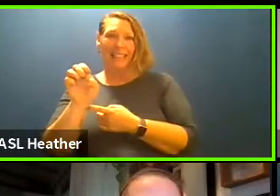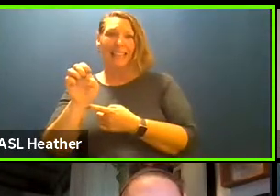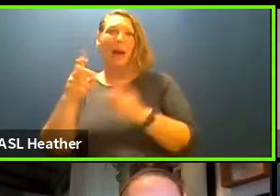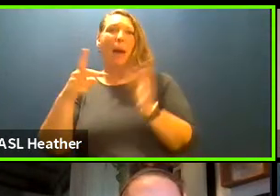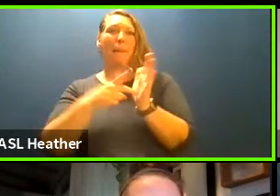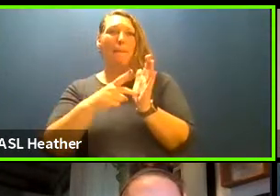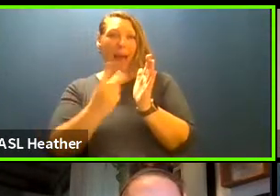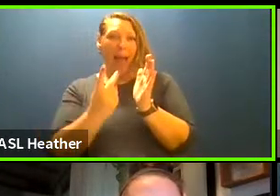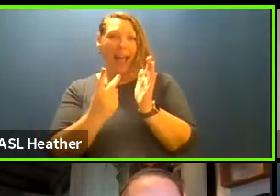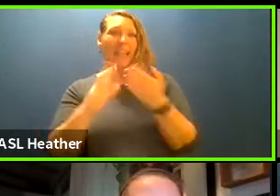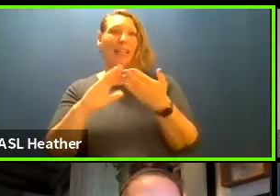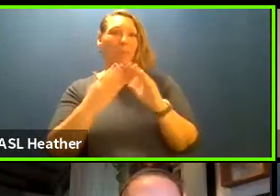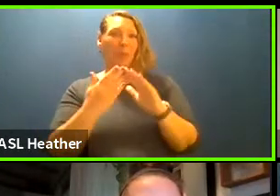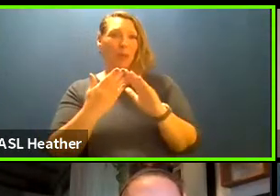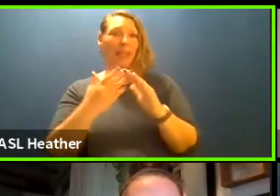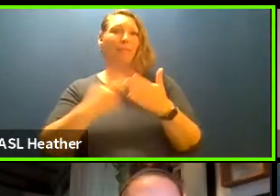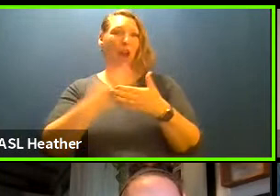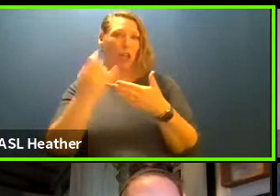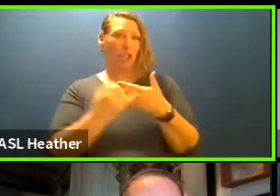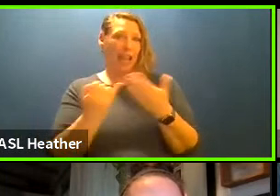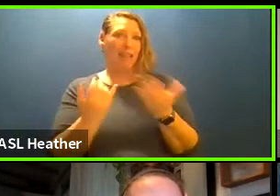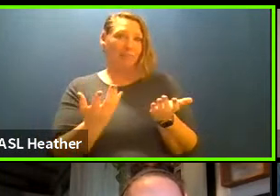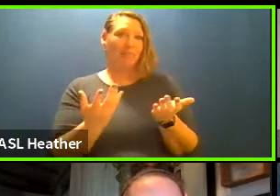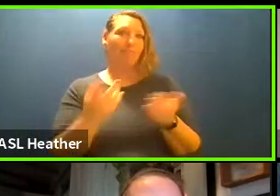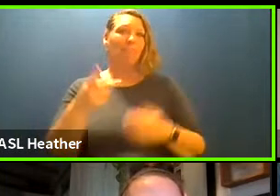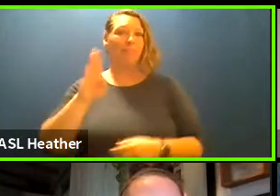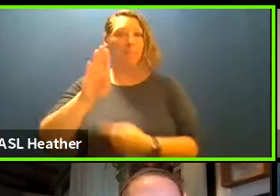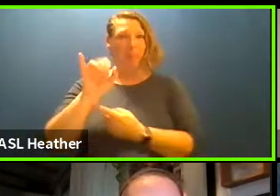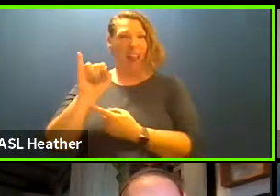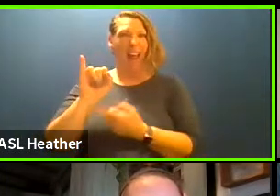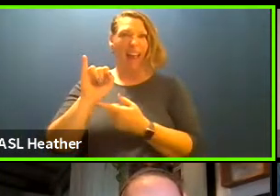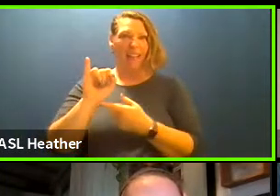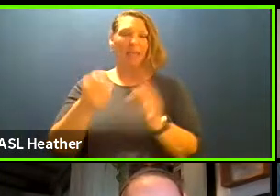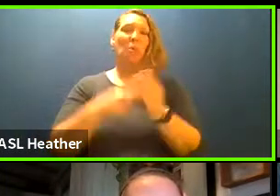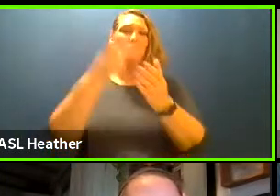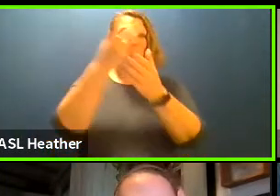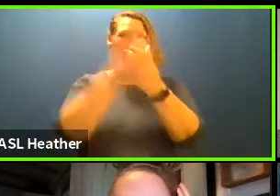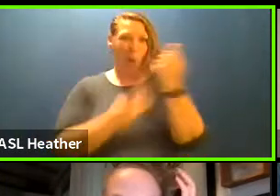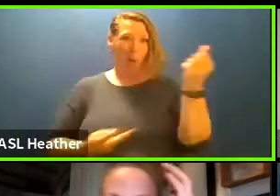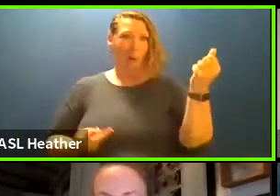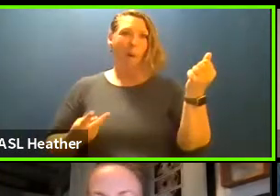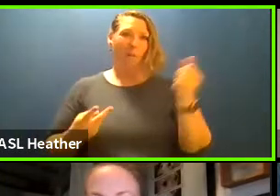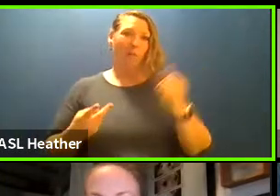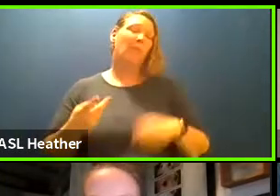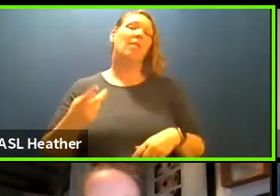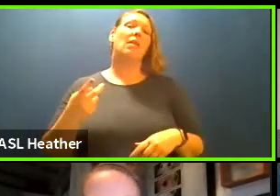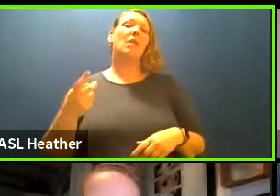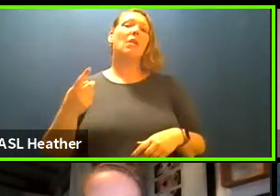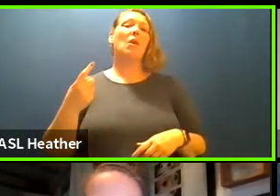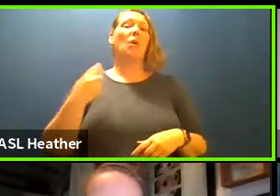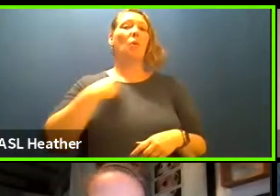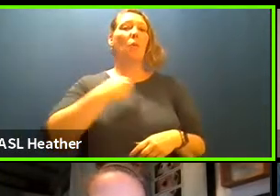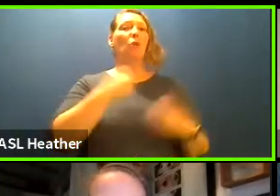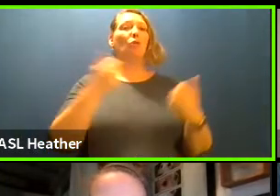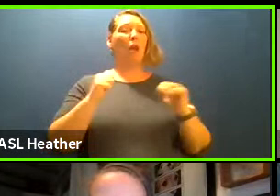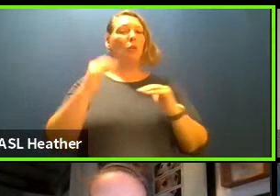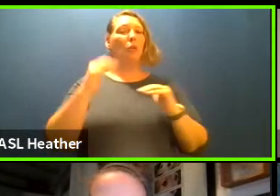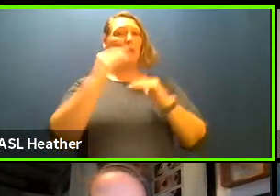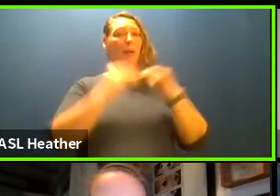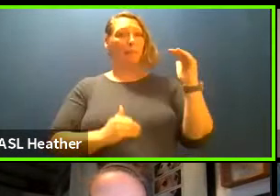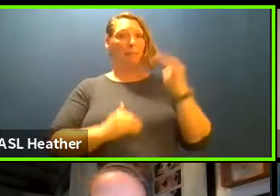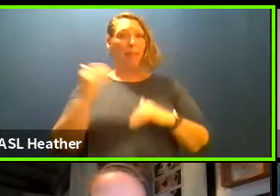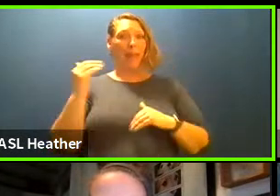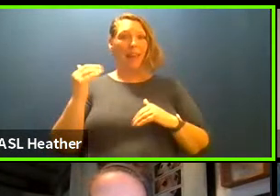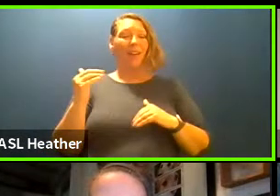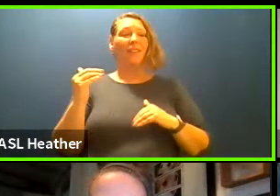by-community project. And what we're looking to do is build a